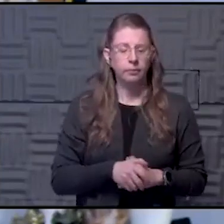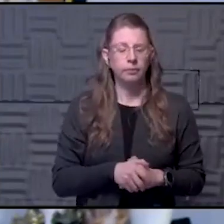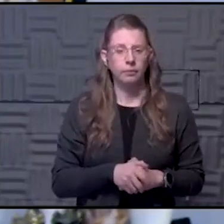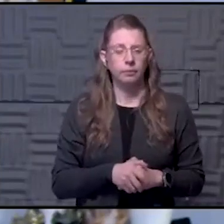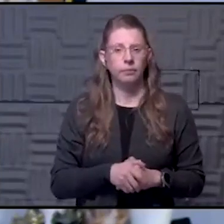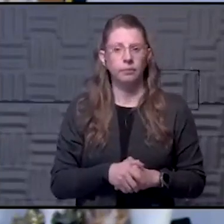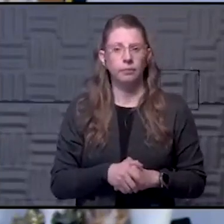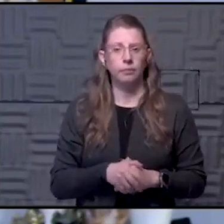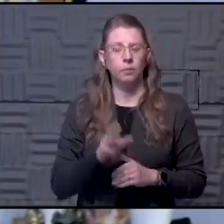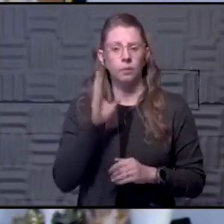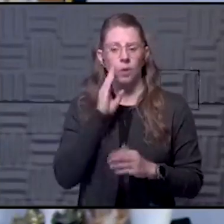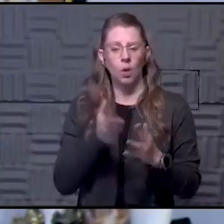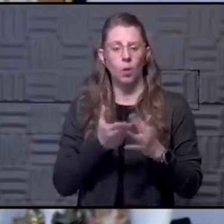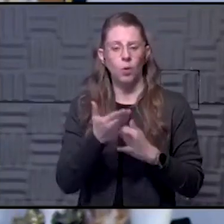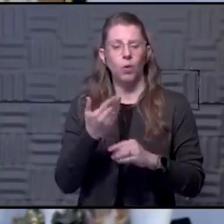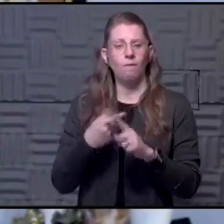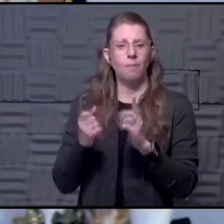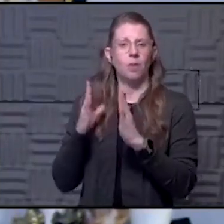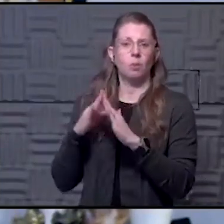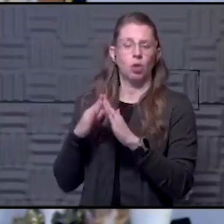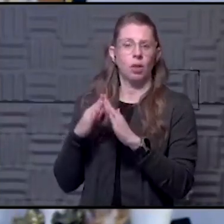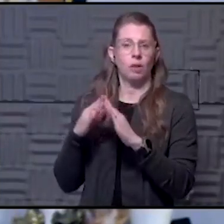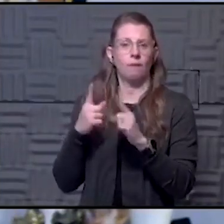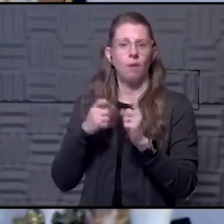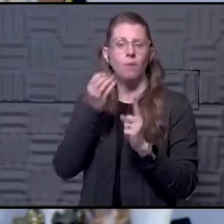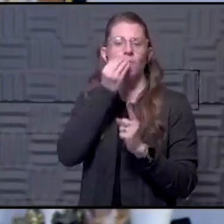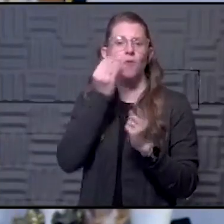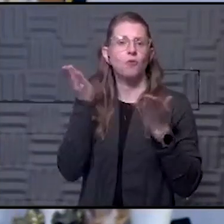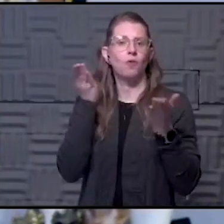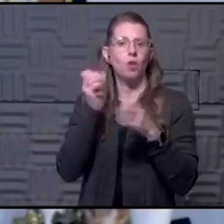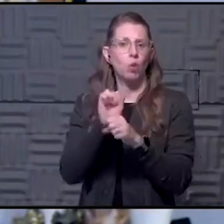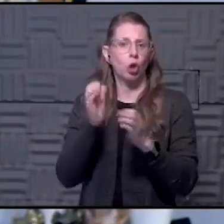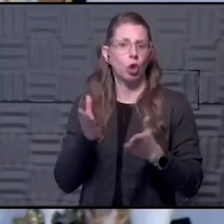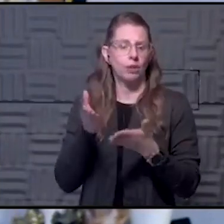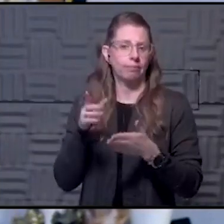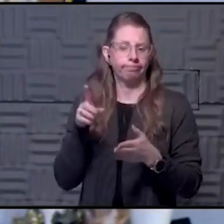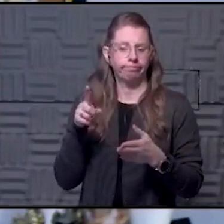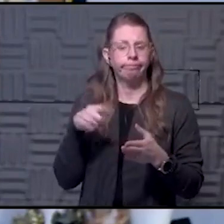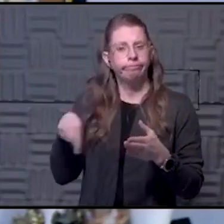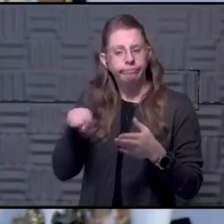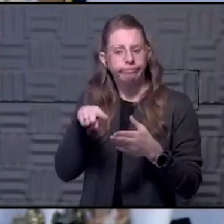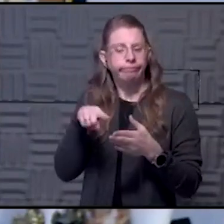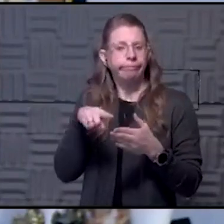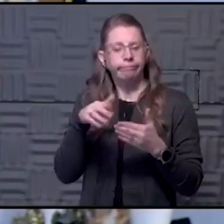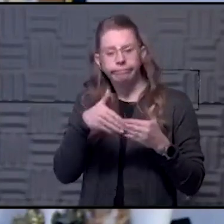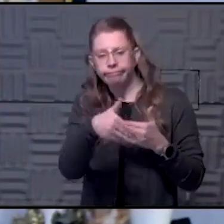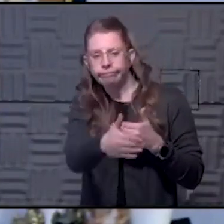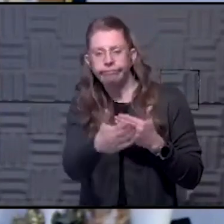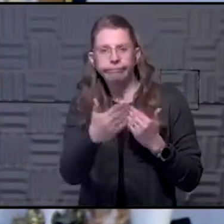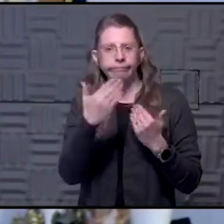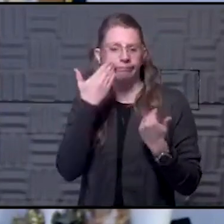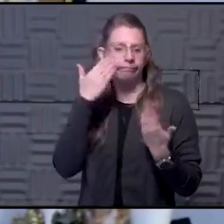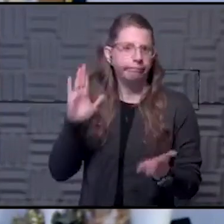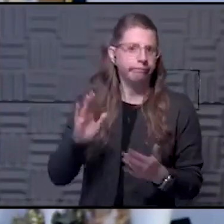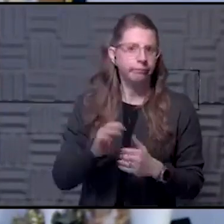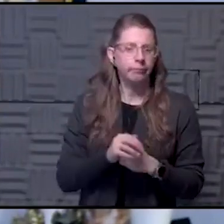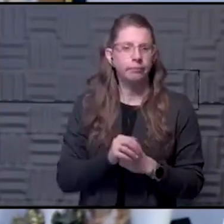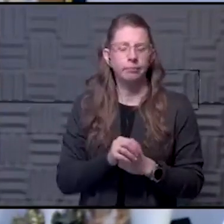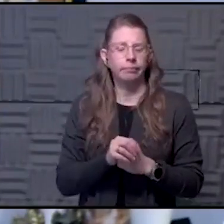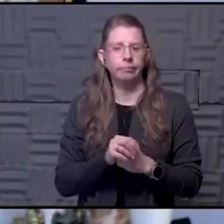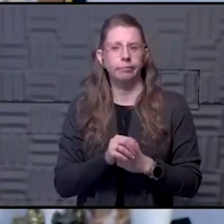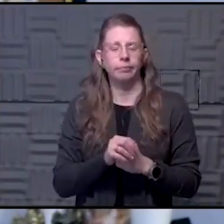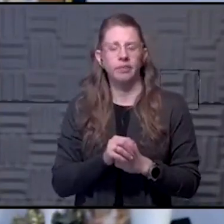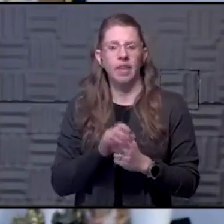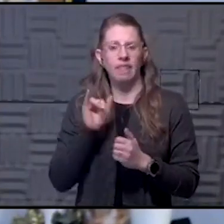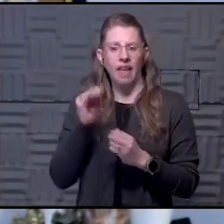through the community, through the food services workers. Beyond that, I don't know. I'm just not close enough to that